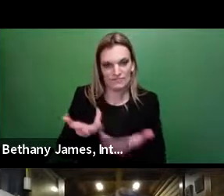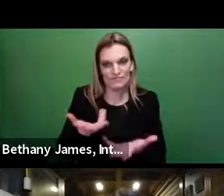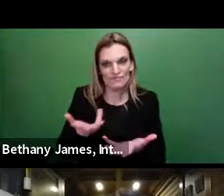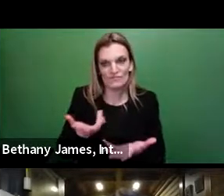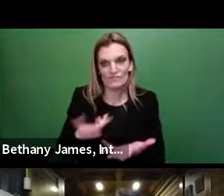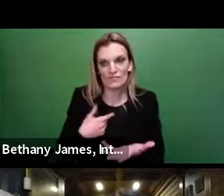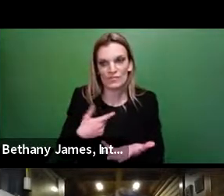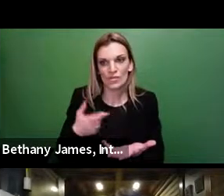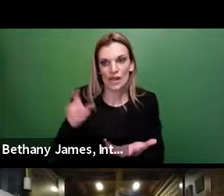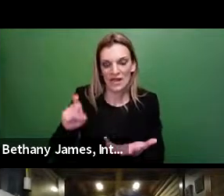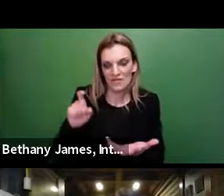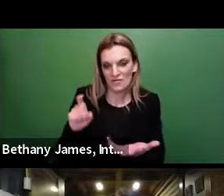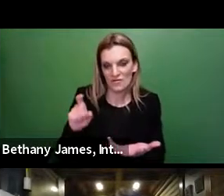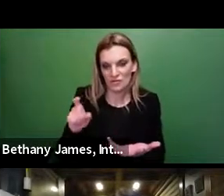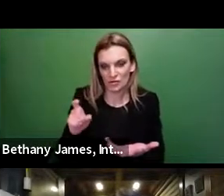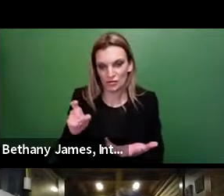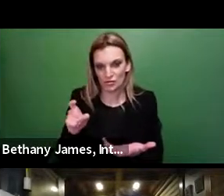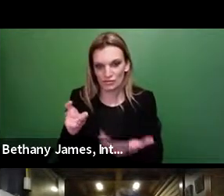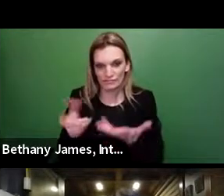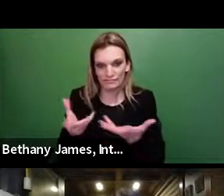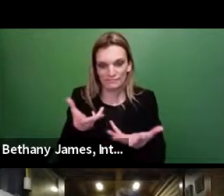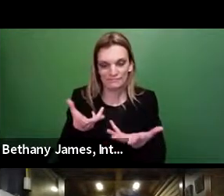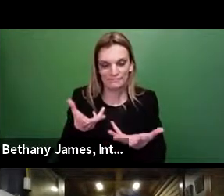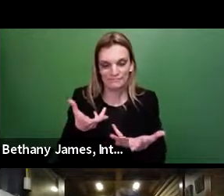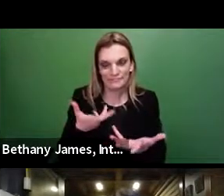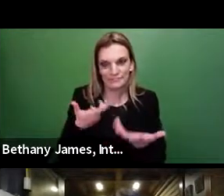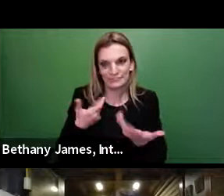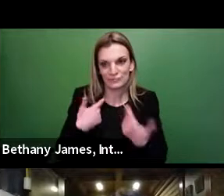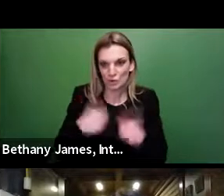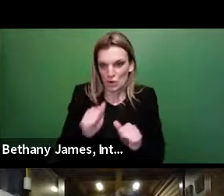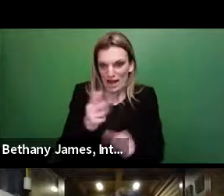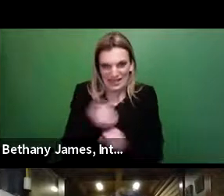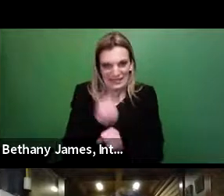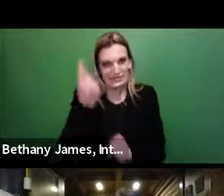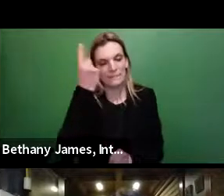the norm pathway for them to get anything,